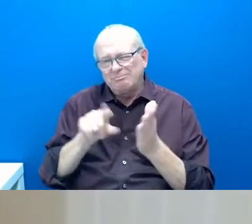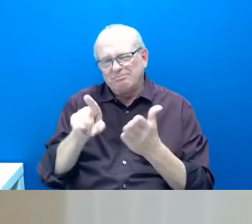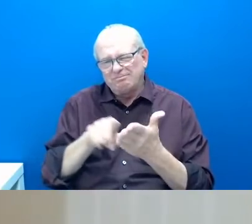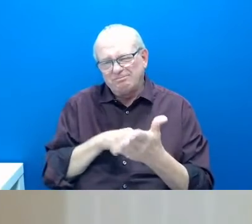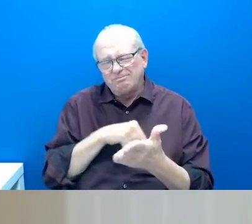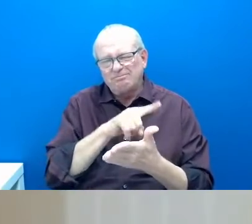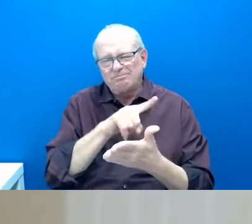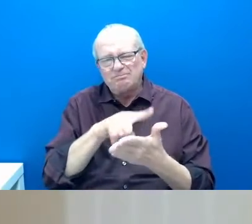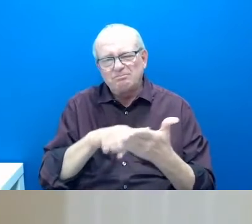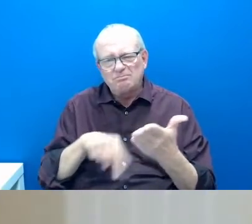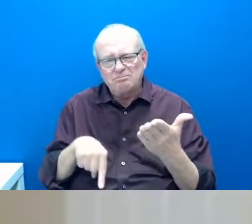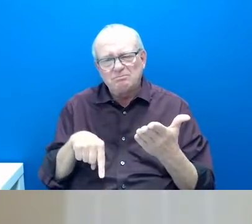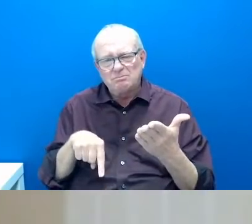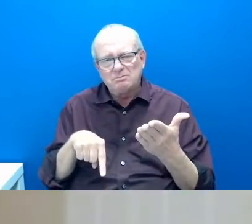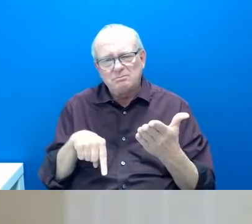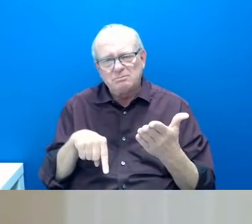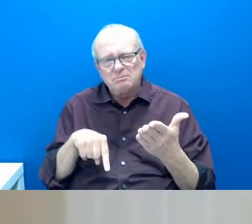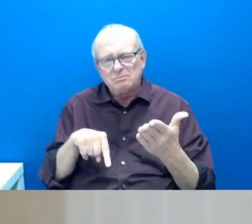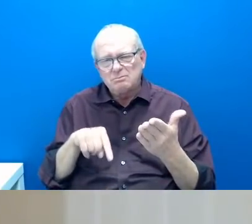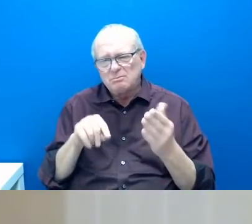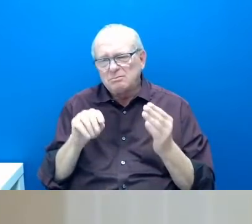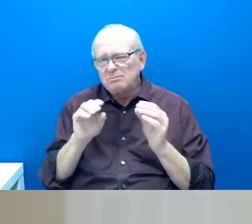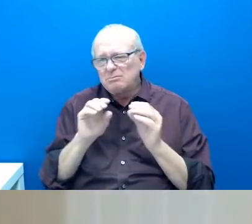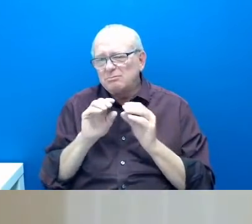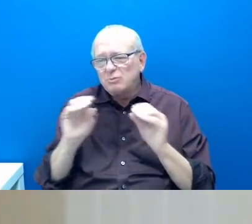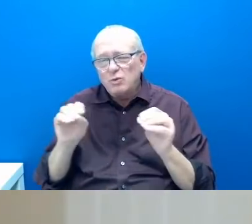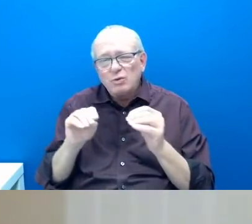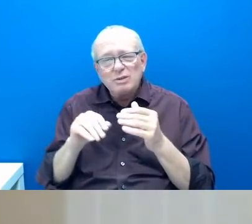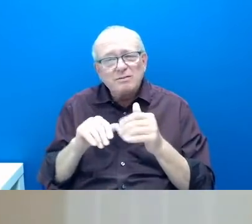didn't have a follow-up date at that time.